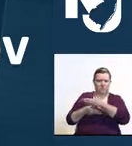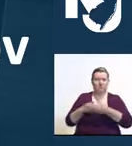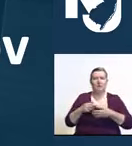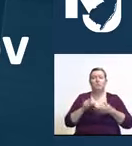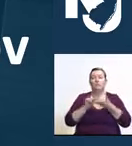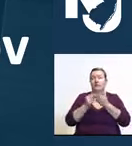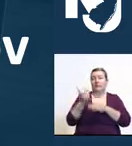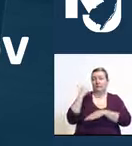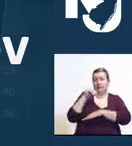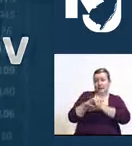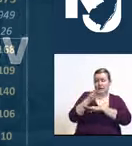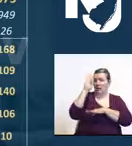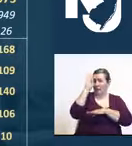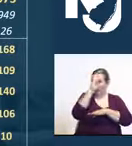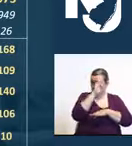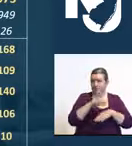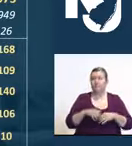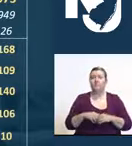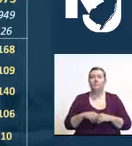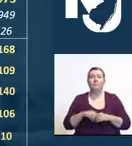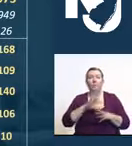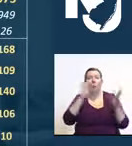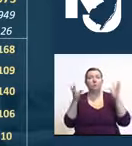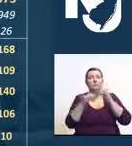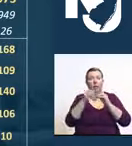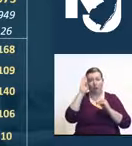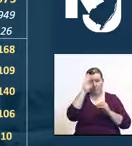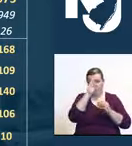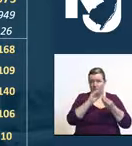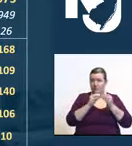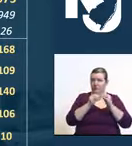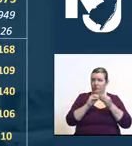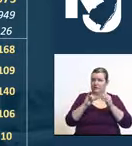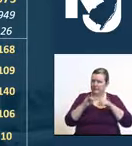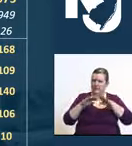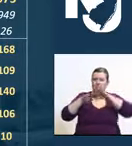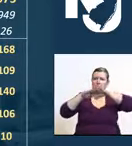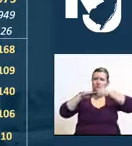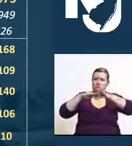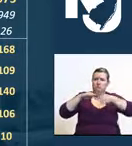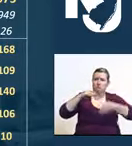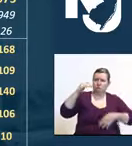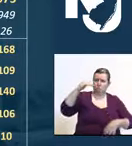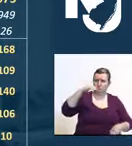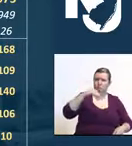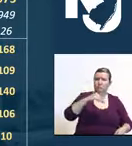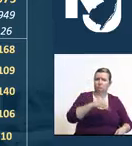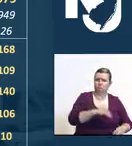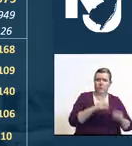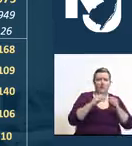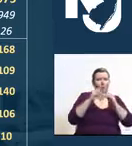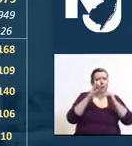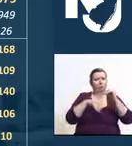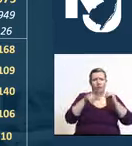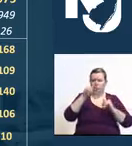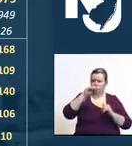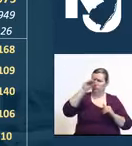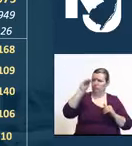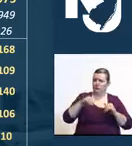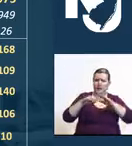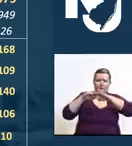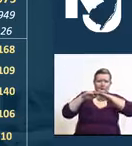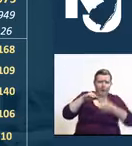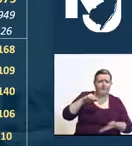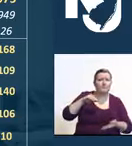hospitals. Overall, hospitalizations continue to tail off and are down more than 20% since we were together